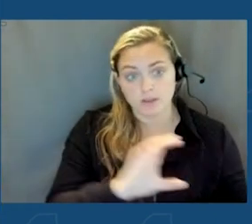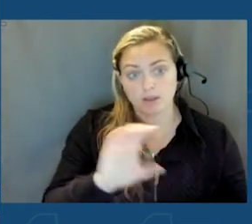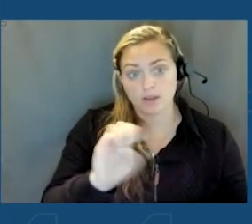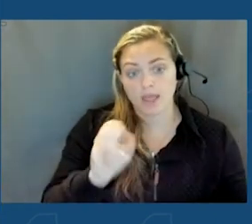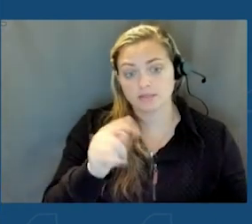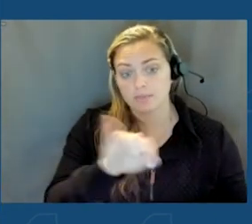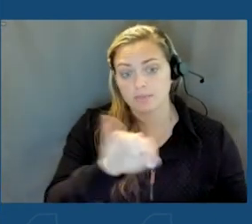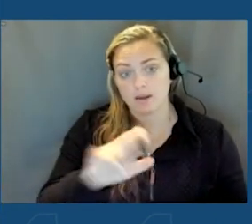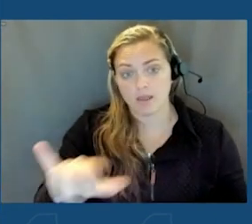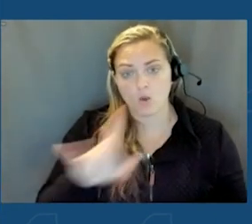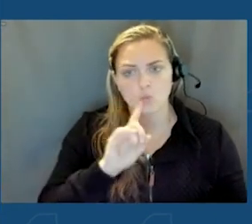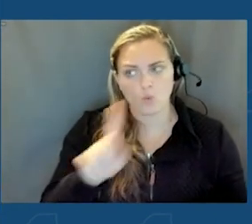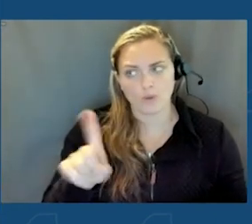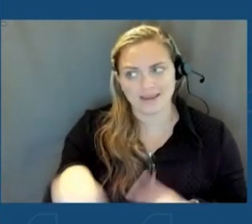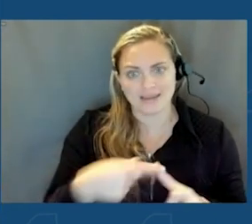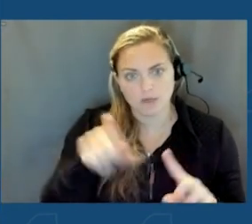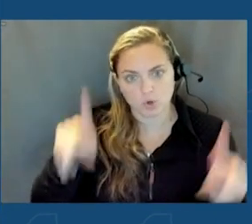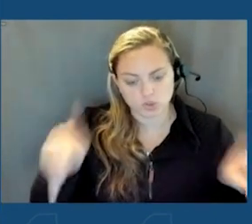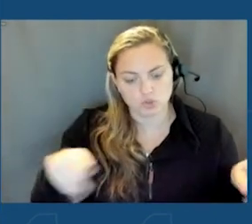when we needed one.